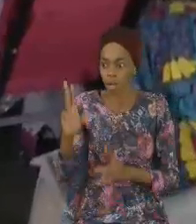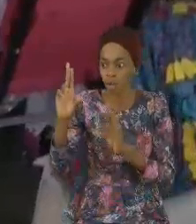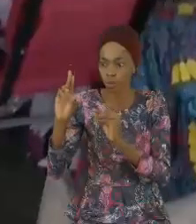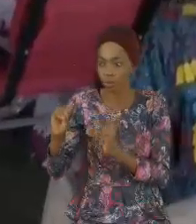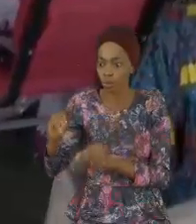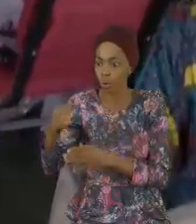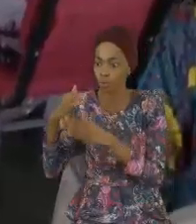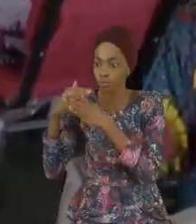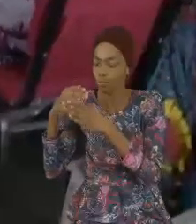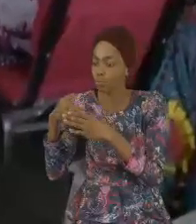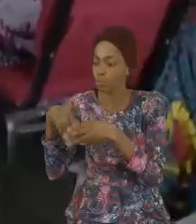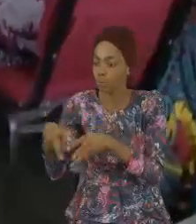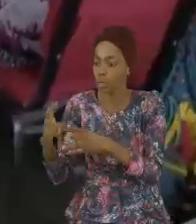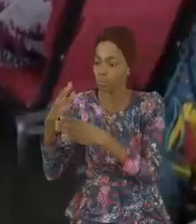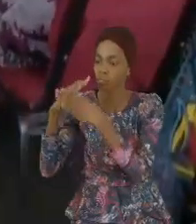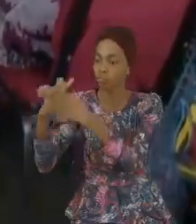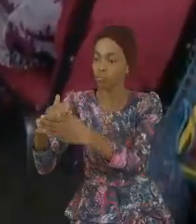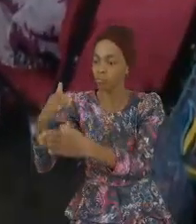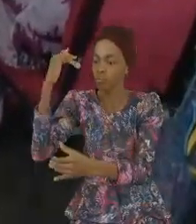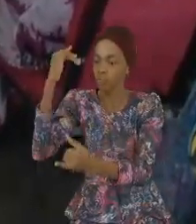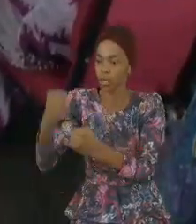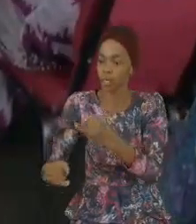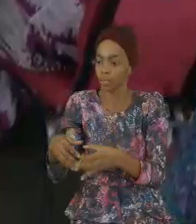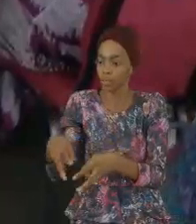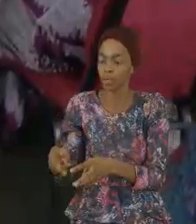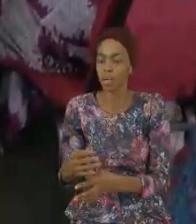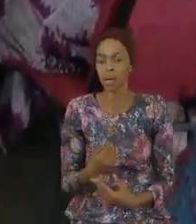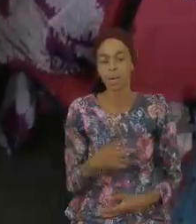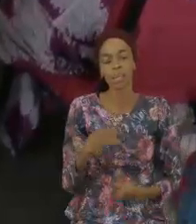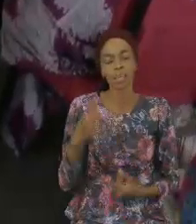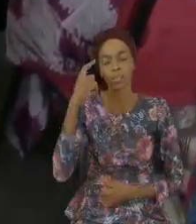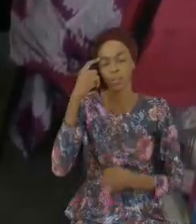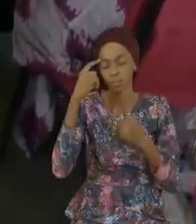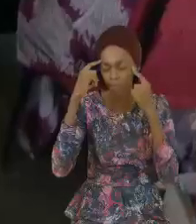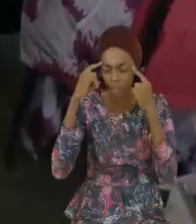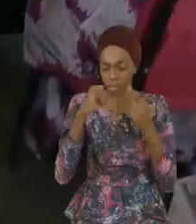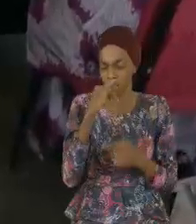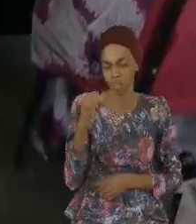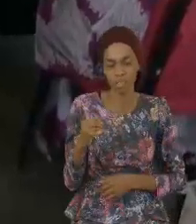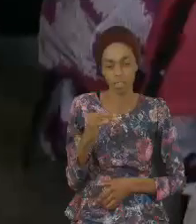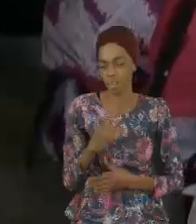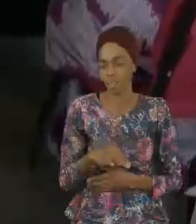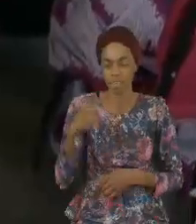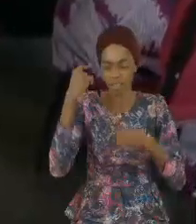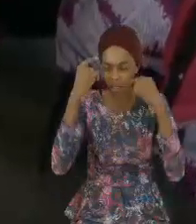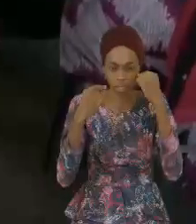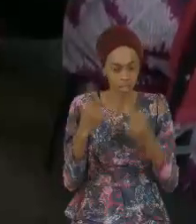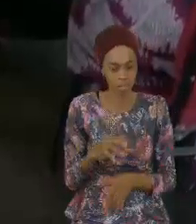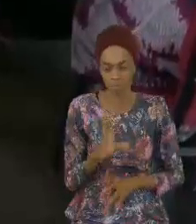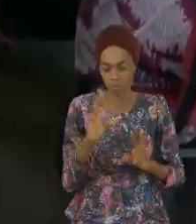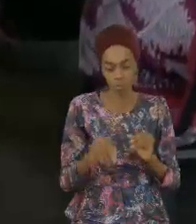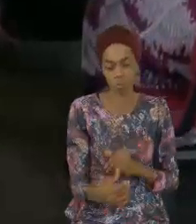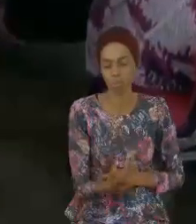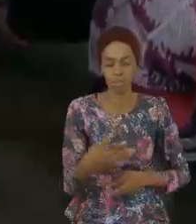thoroughfare, dead end. Now, your mind is tricked into thinking every other